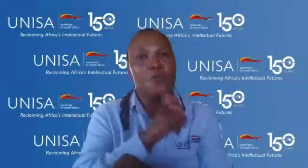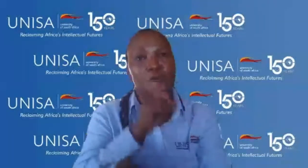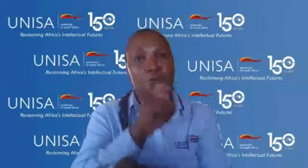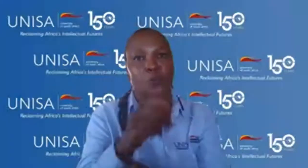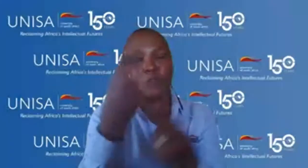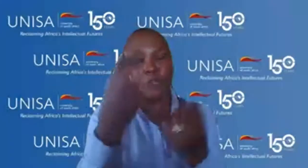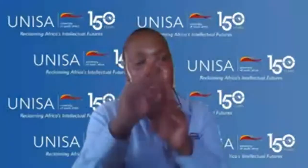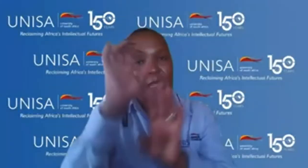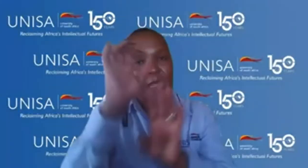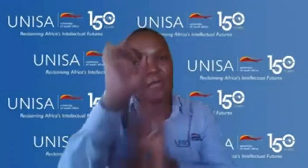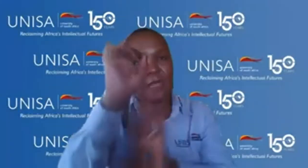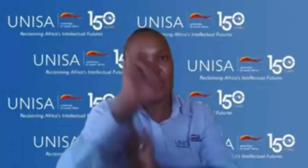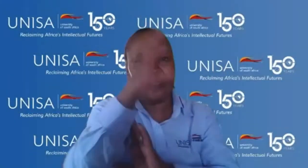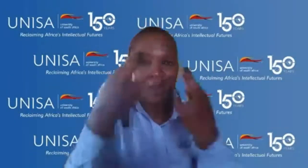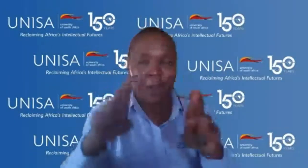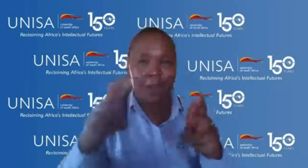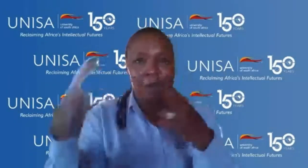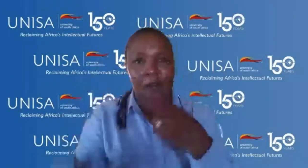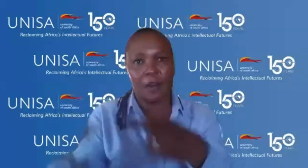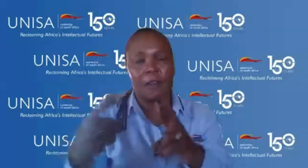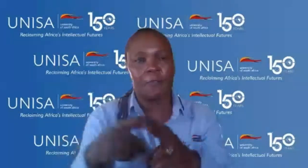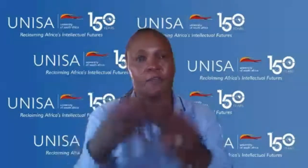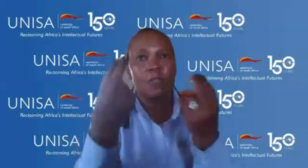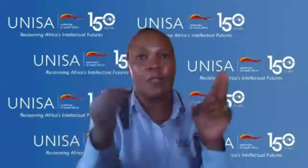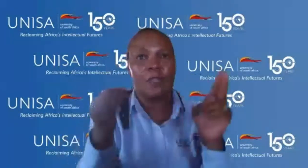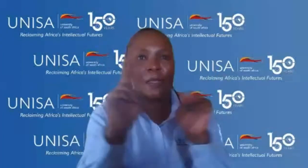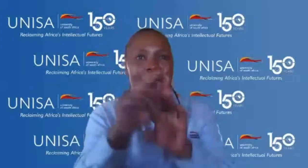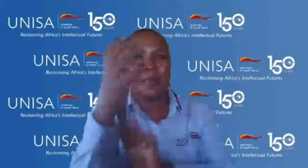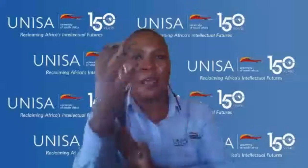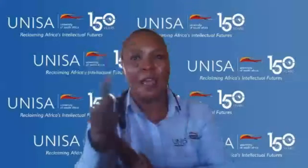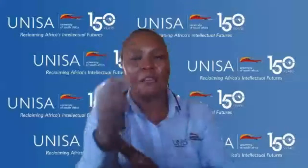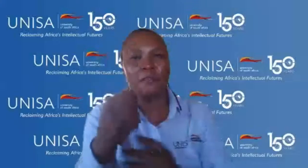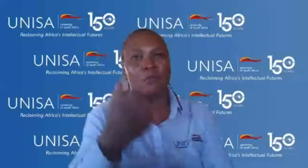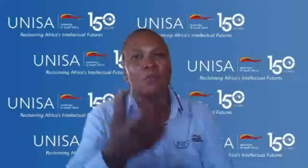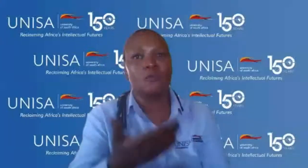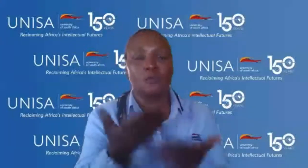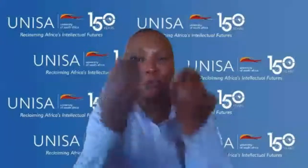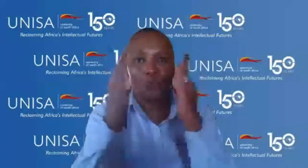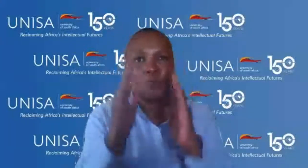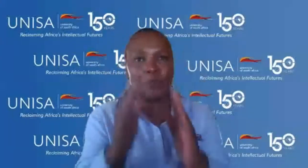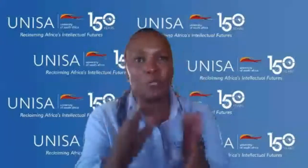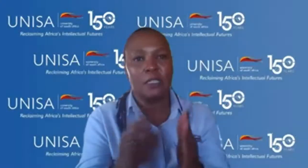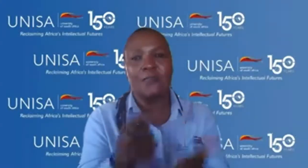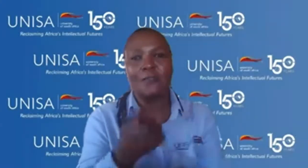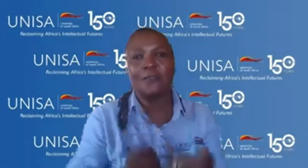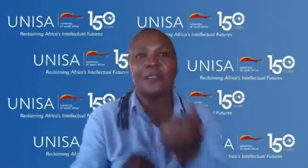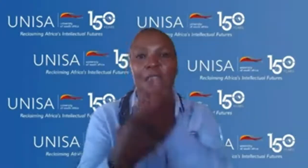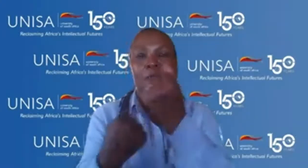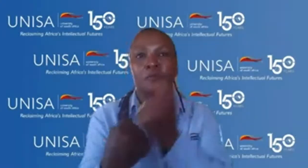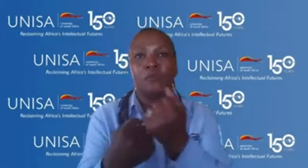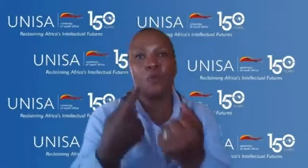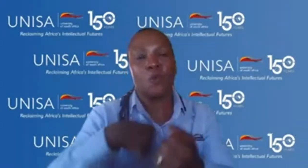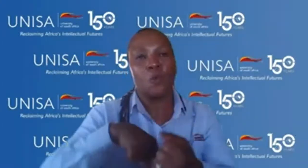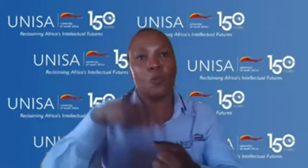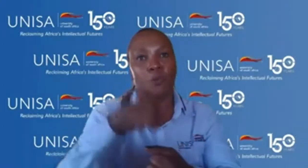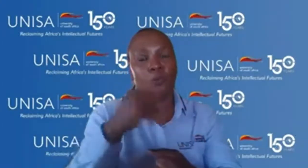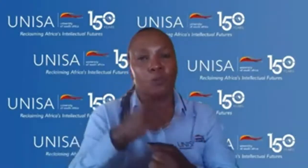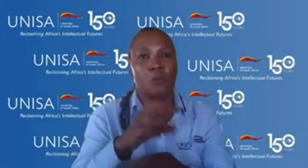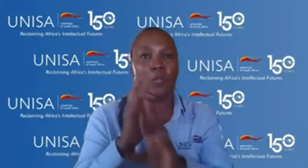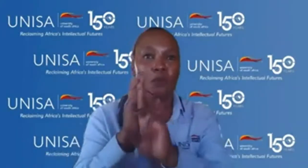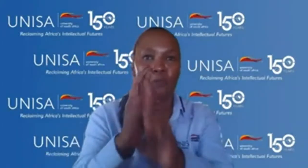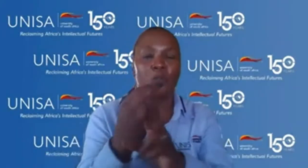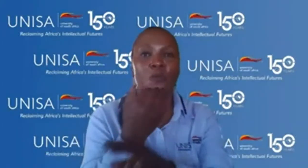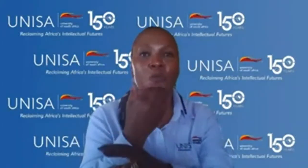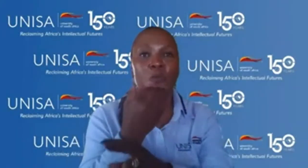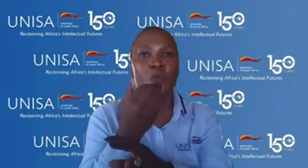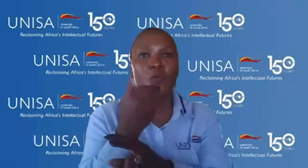cited, that UNISA has got student support divisions. We are one of them, reporting to the Dean of Students. There